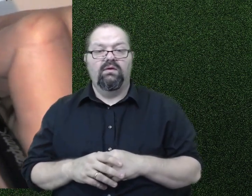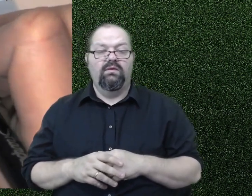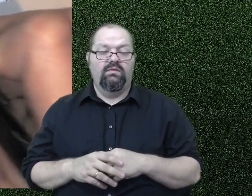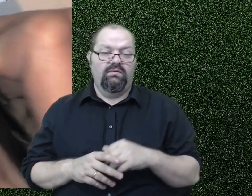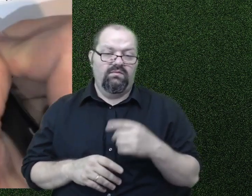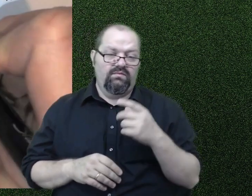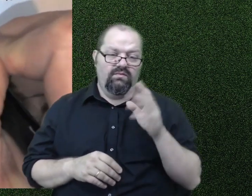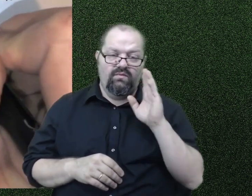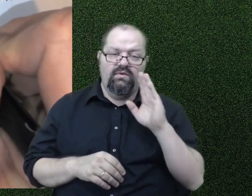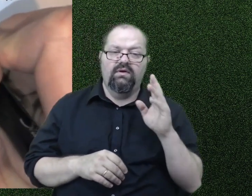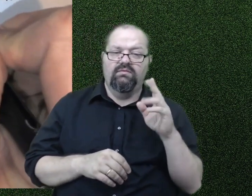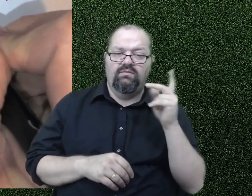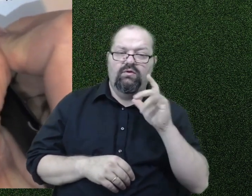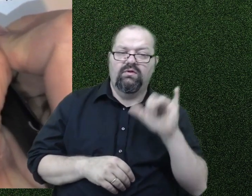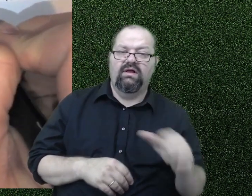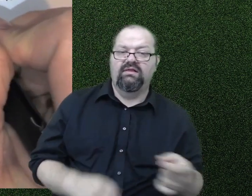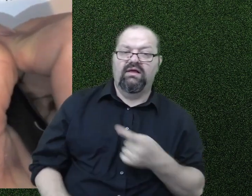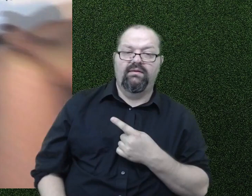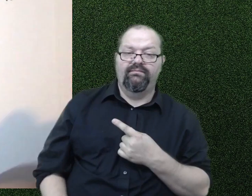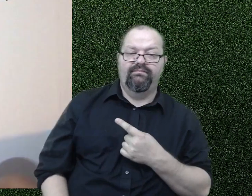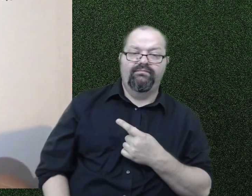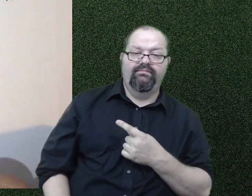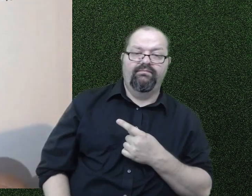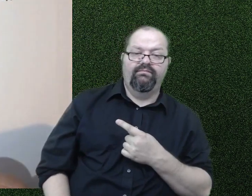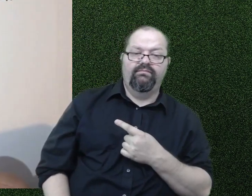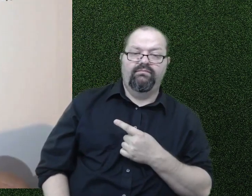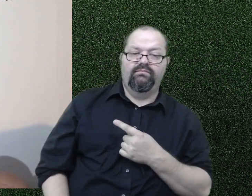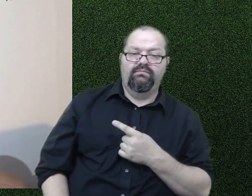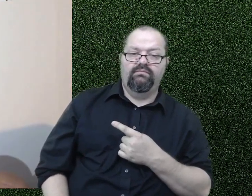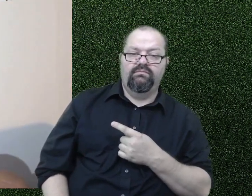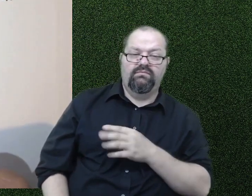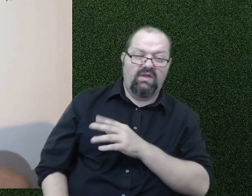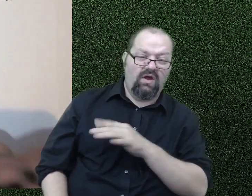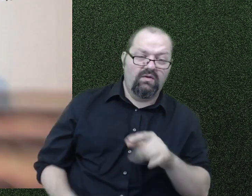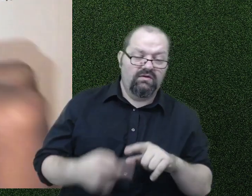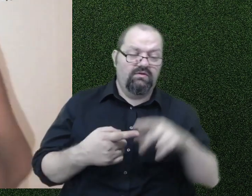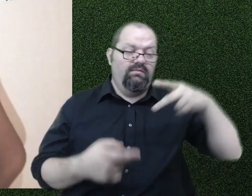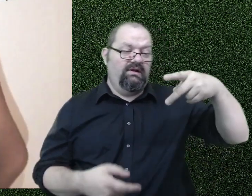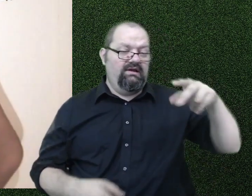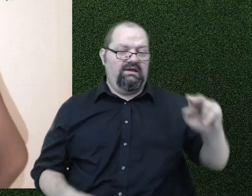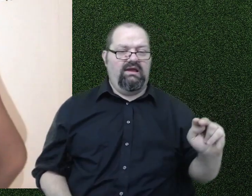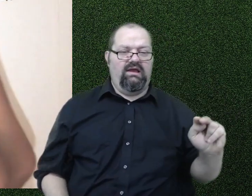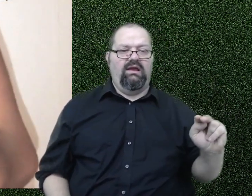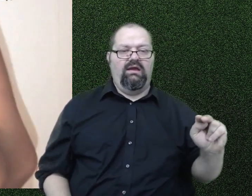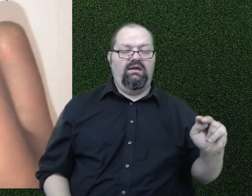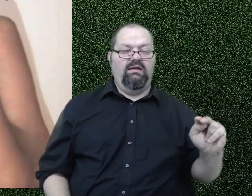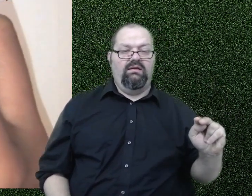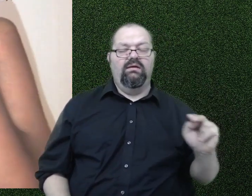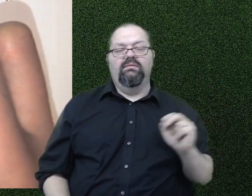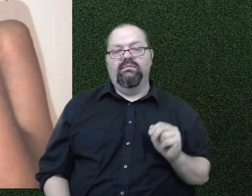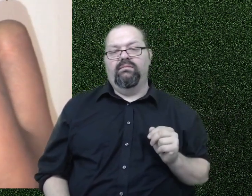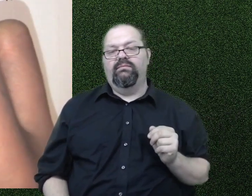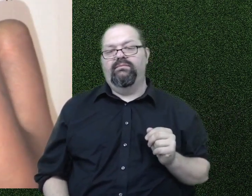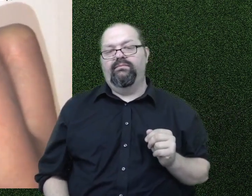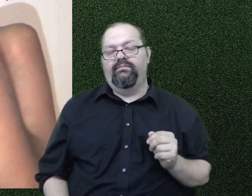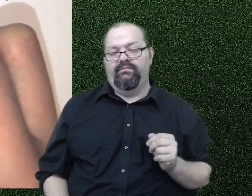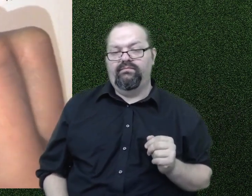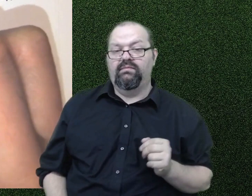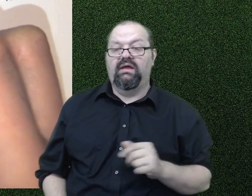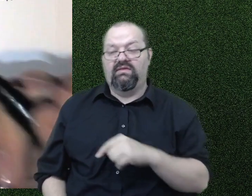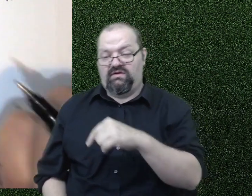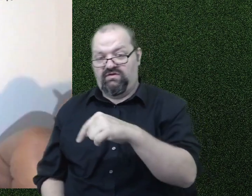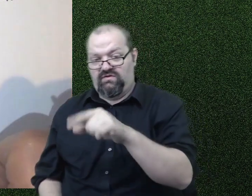P2, all the way through P sub n. It has n components. And Q